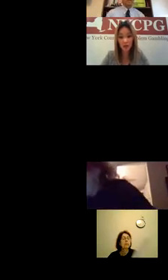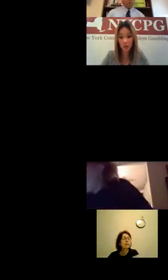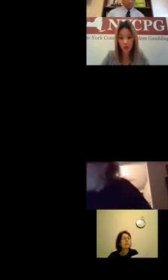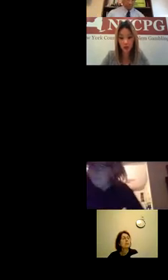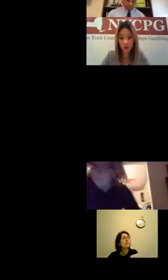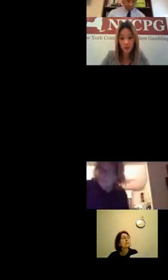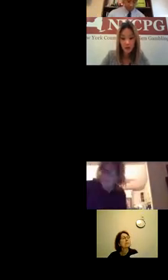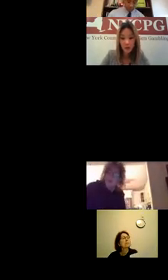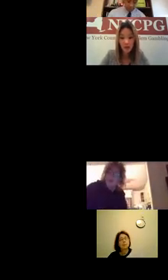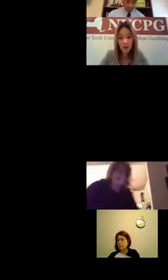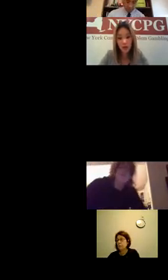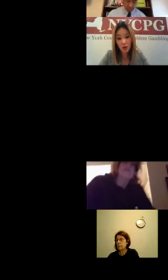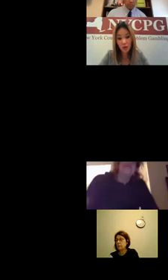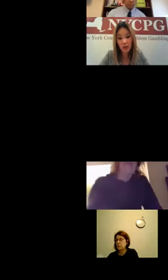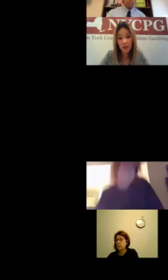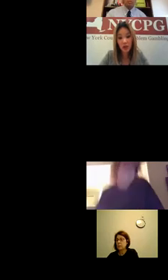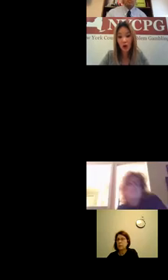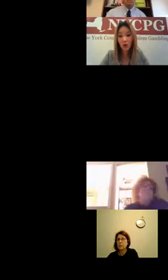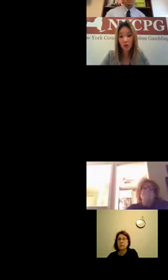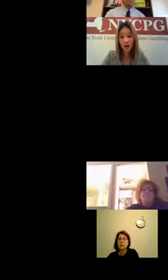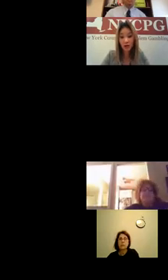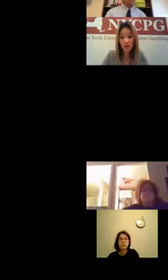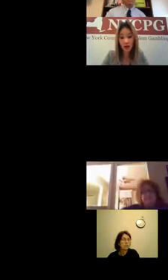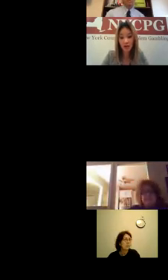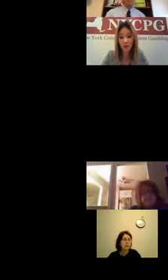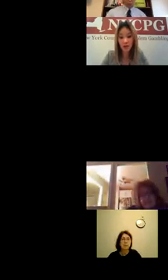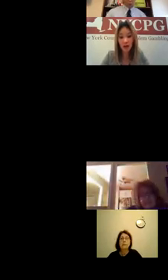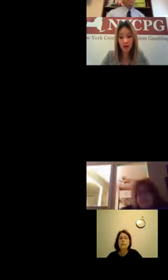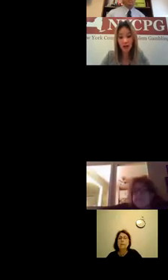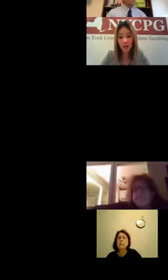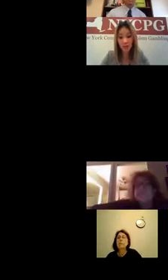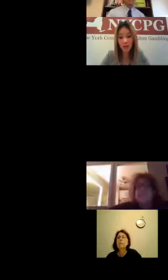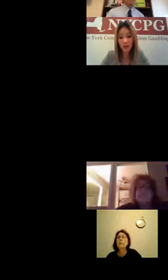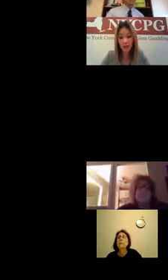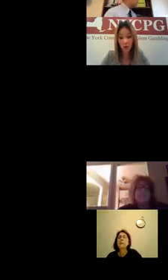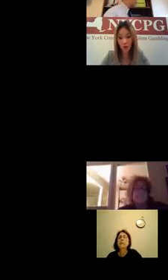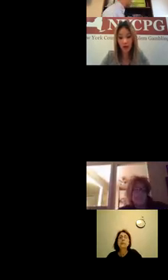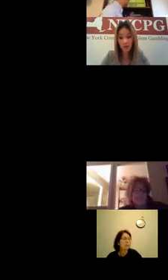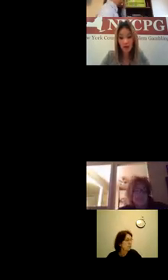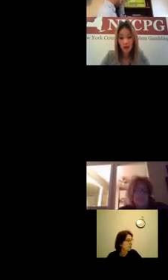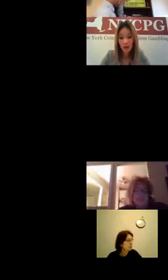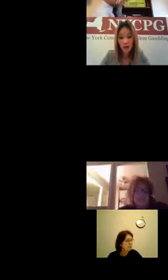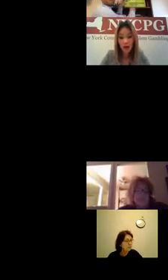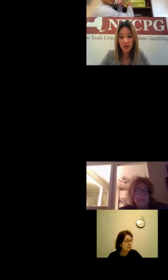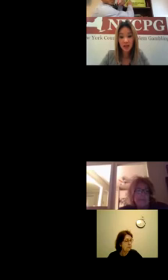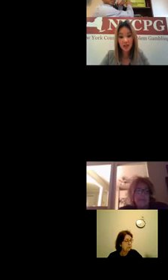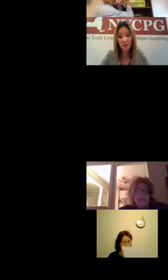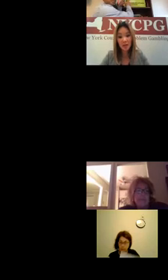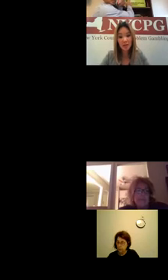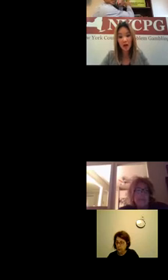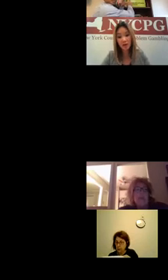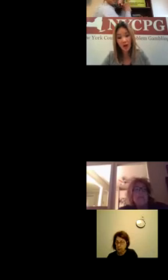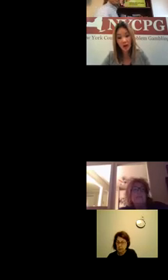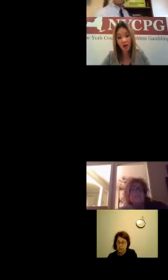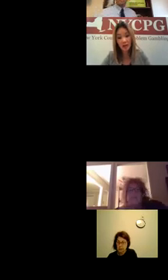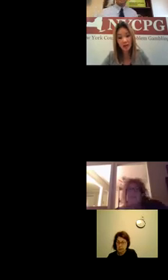addictive disorders. He's also the co-director of the UCLA Gambling Studies Program that